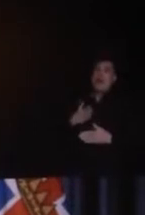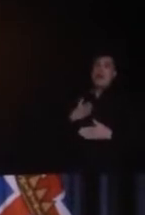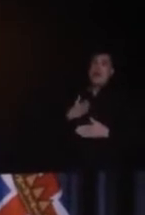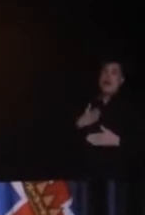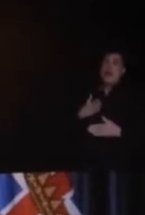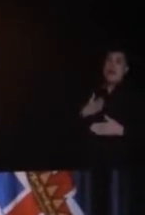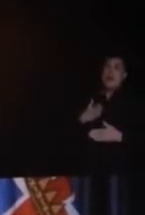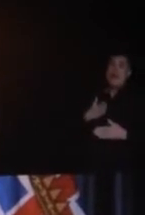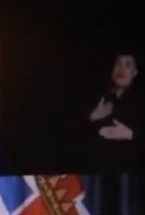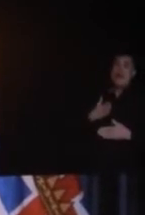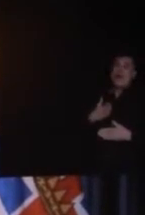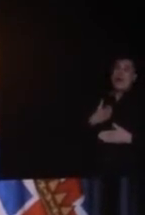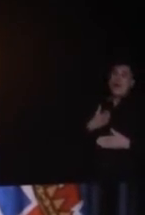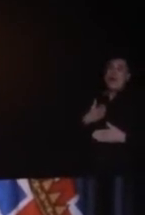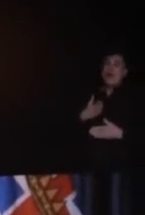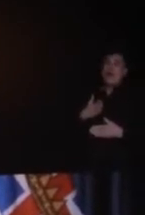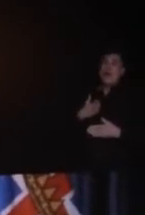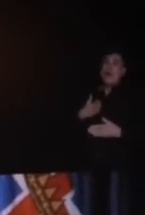right, because